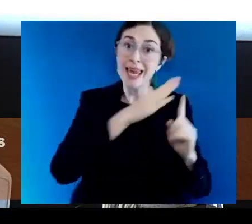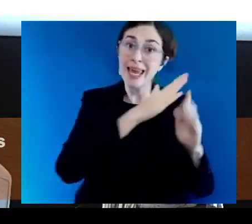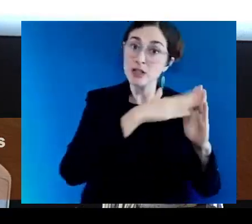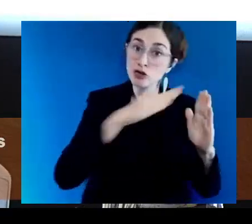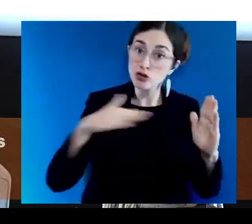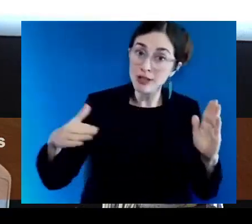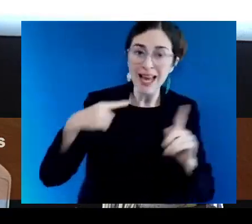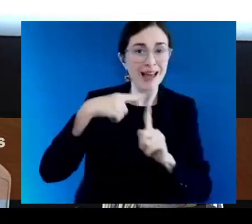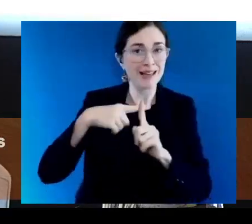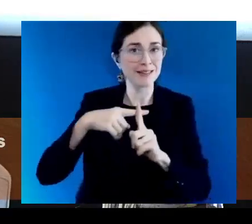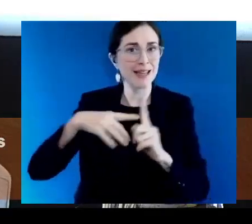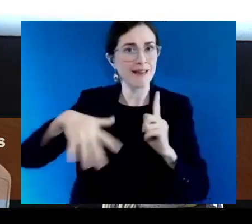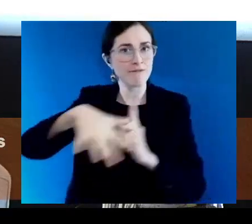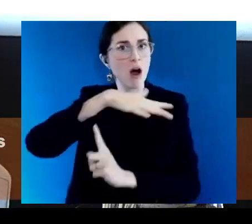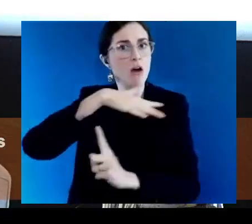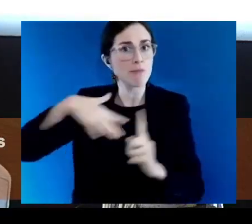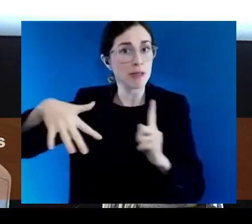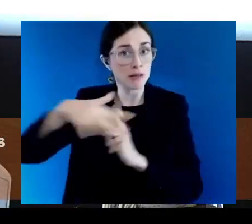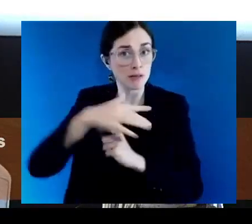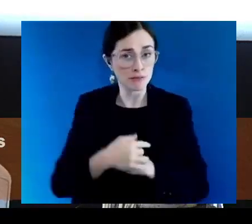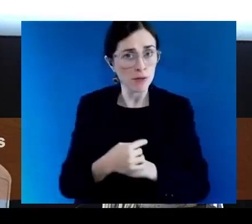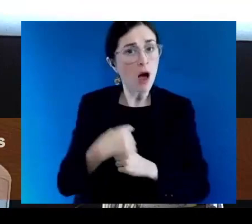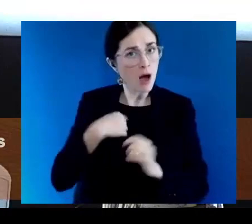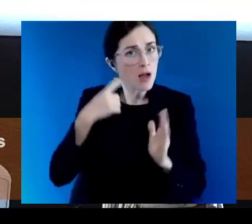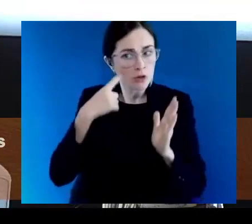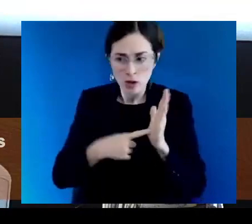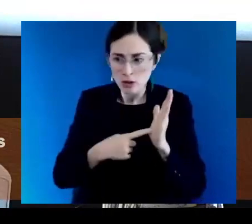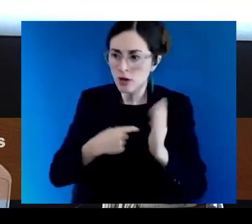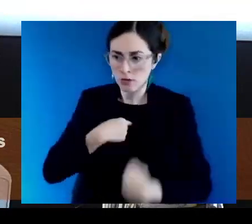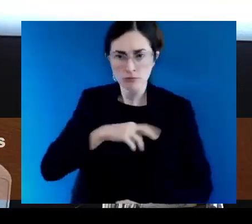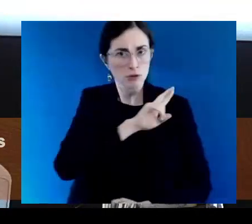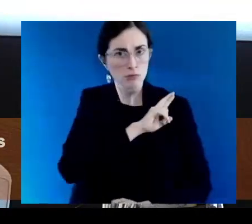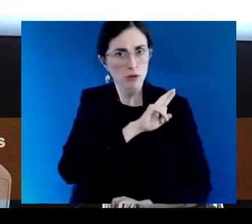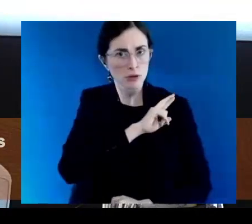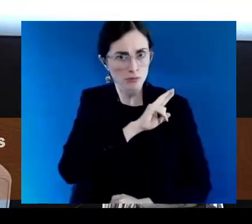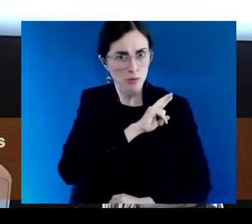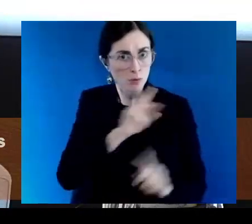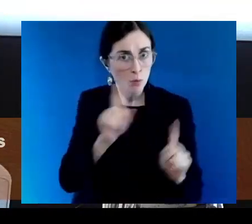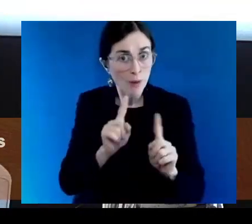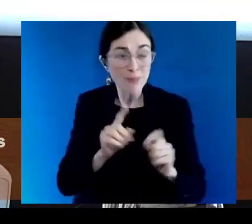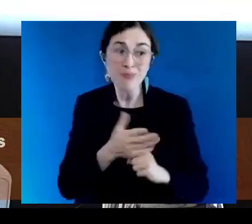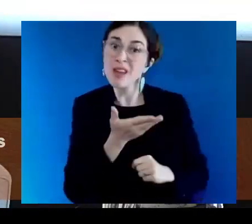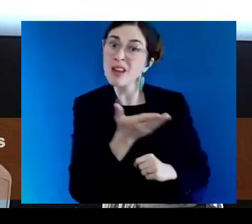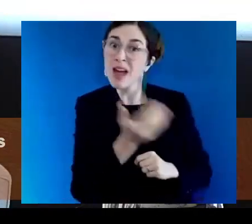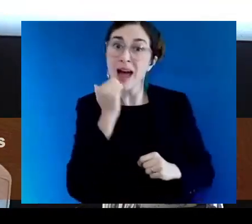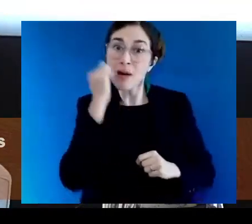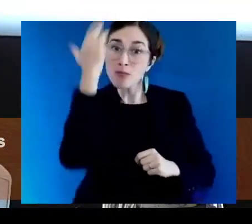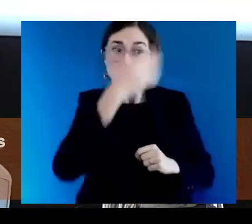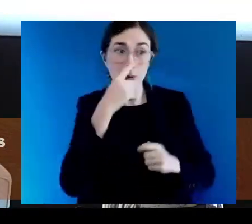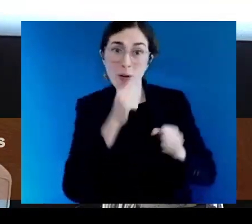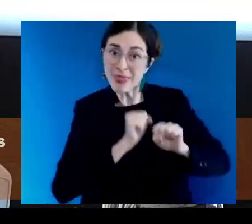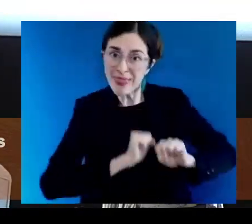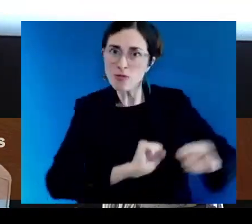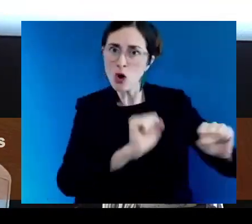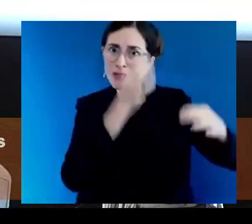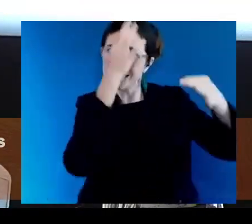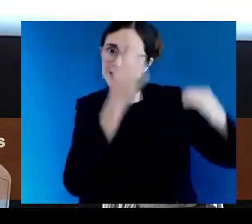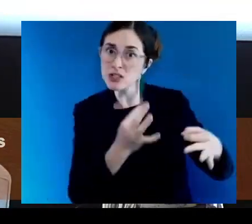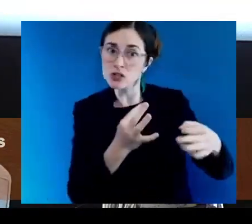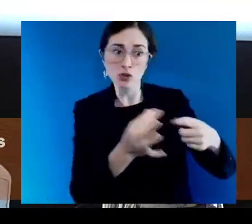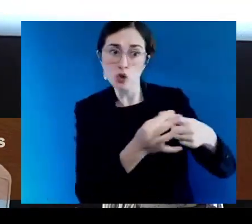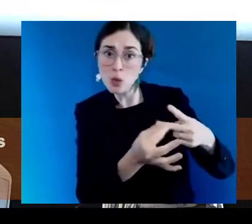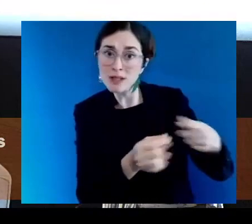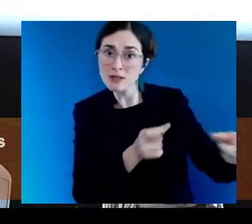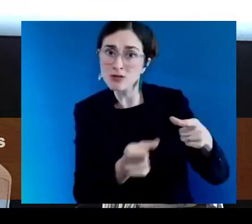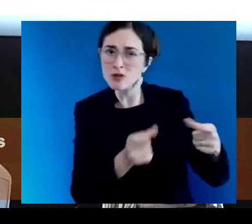I acknowledge and take responsibility for the fact that change towards self-determination has been too slow. Whilst many positive